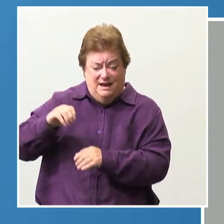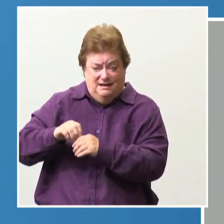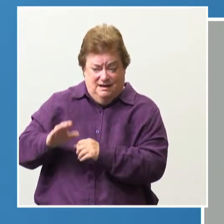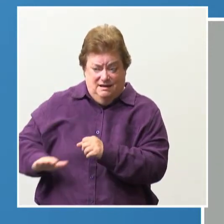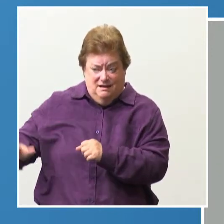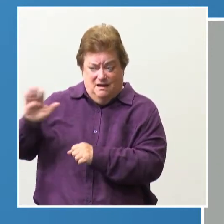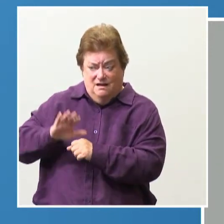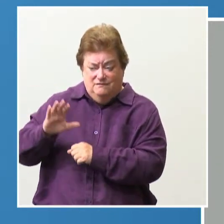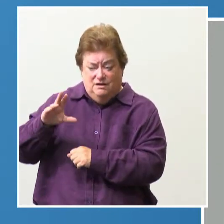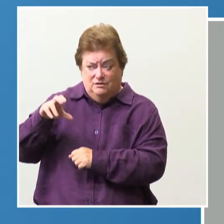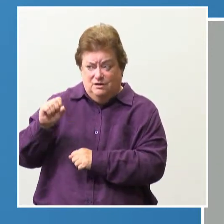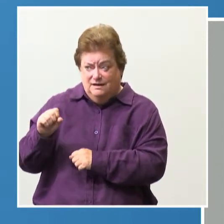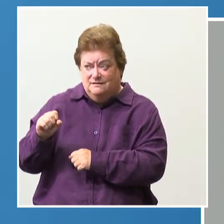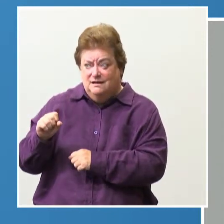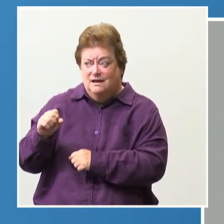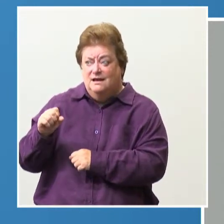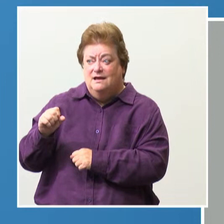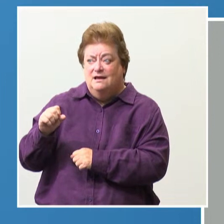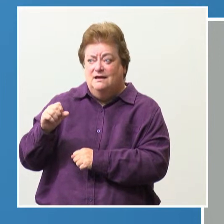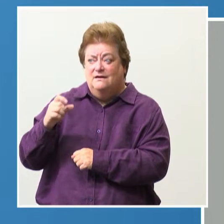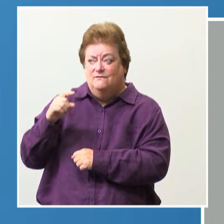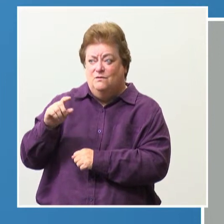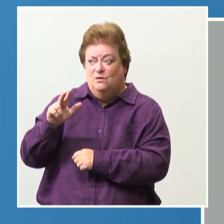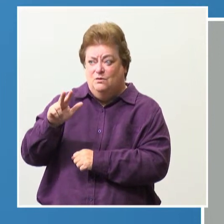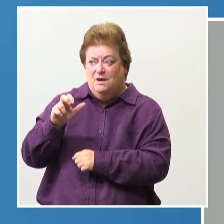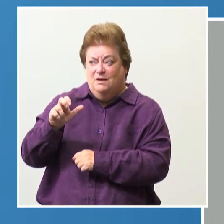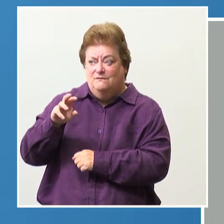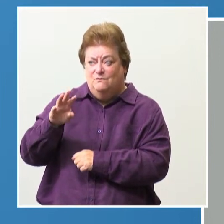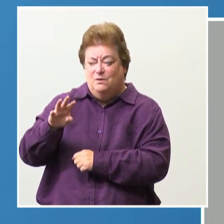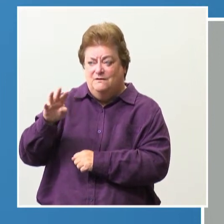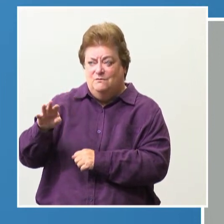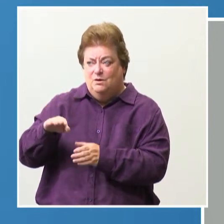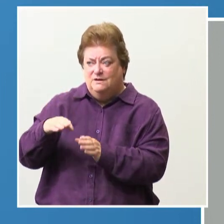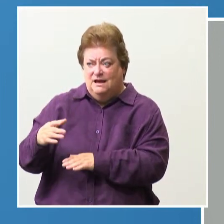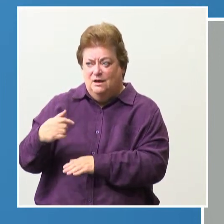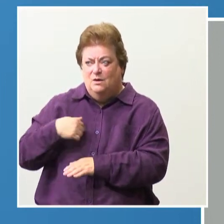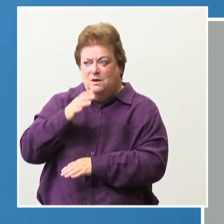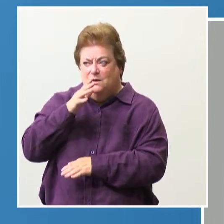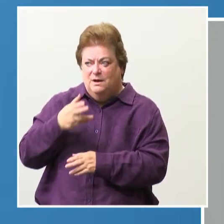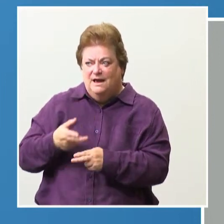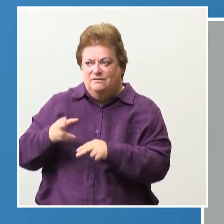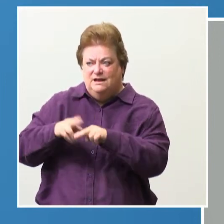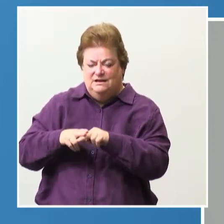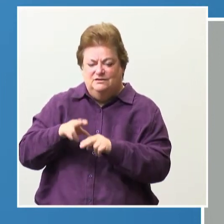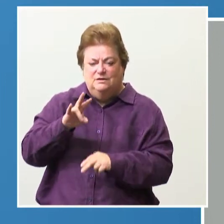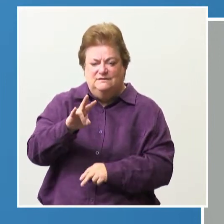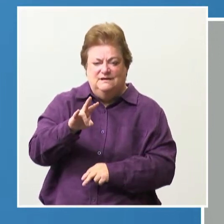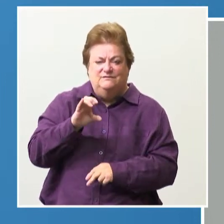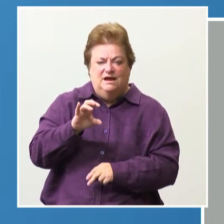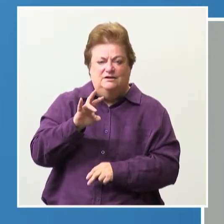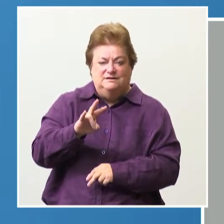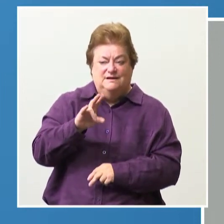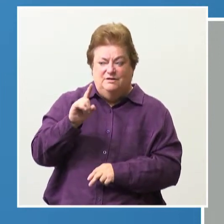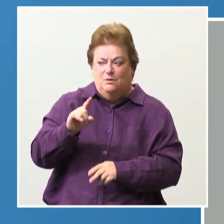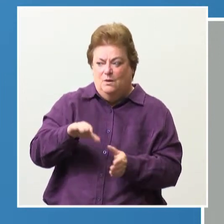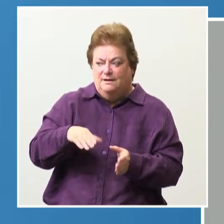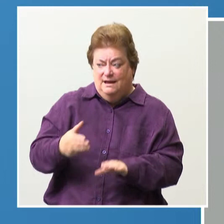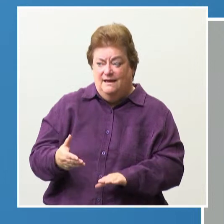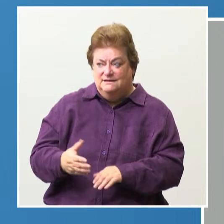344 deaths per 100,000 population, we would have an additional 771